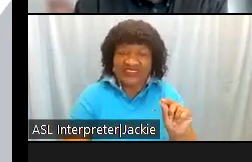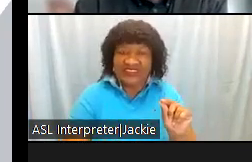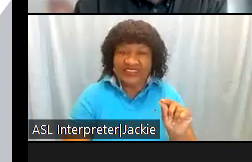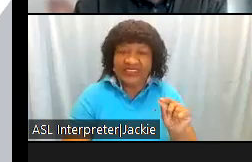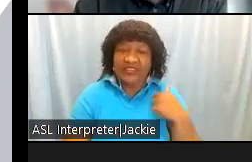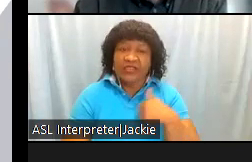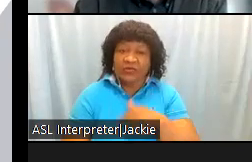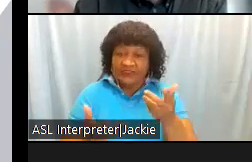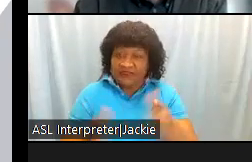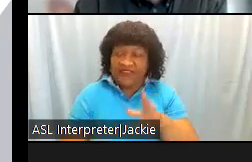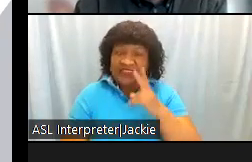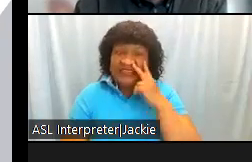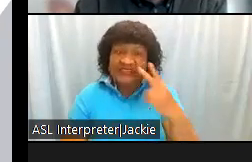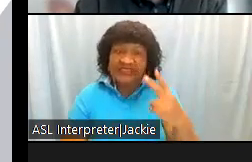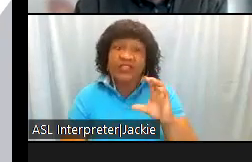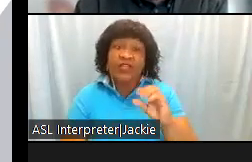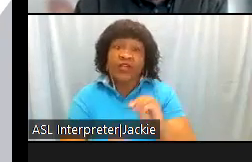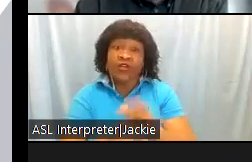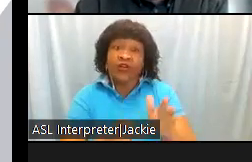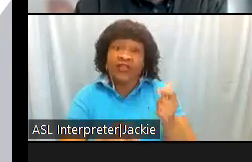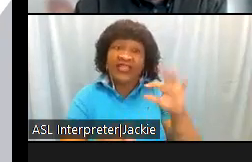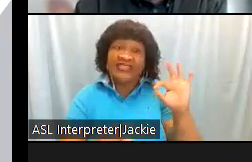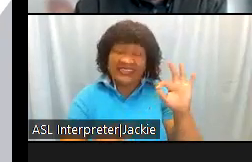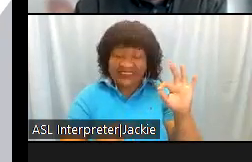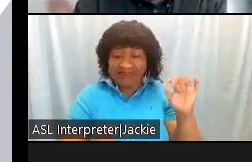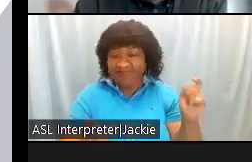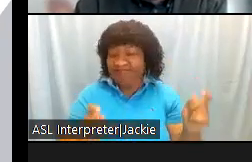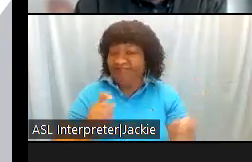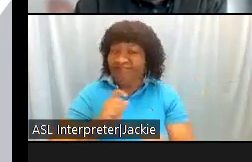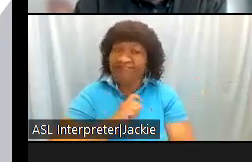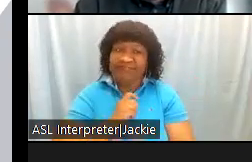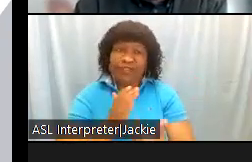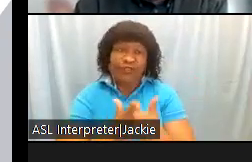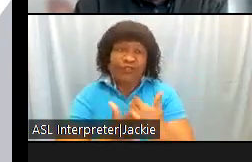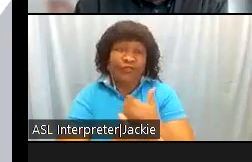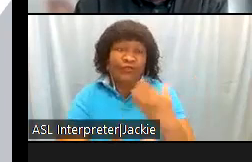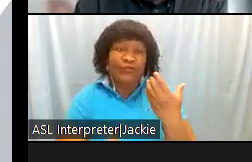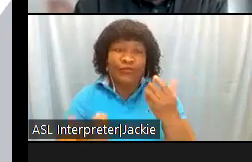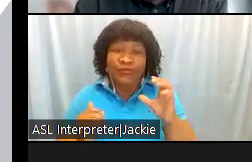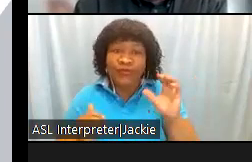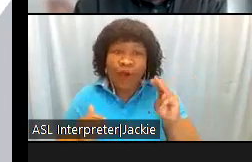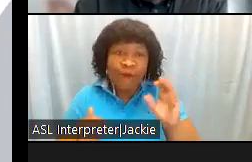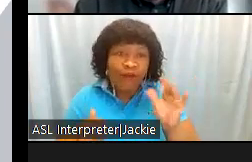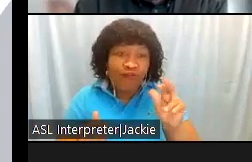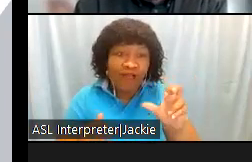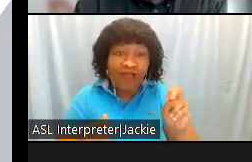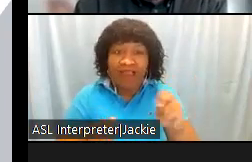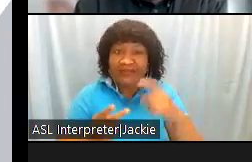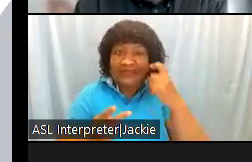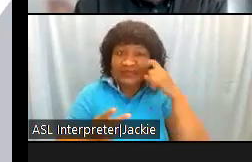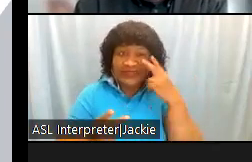we have seen that COVID-19 has evolved, and there are new variants, Omicron being the